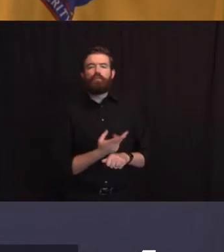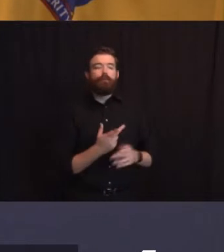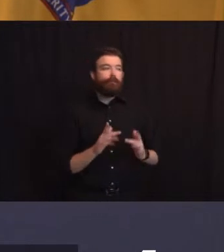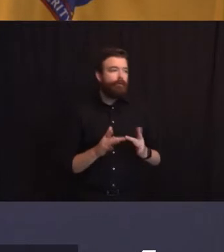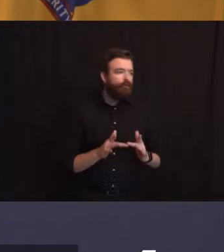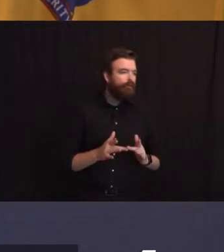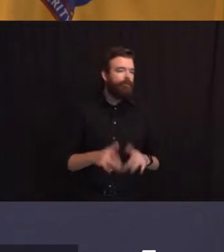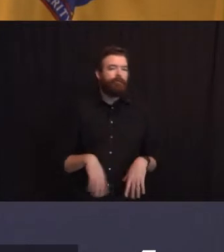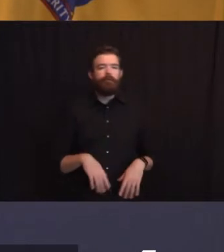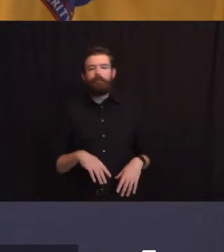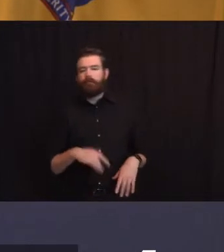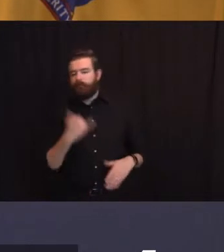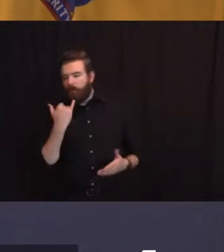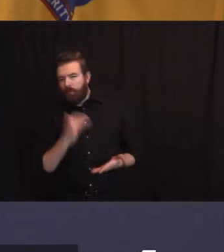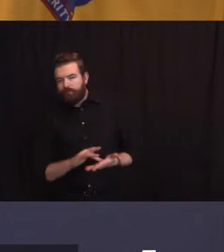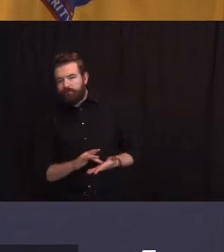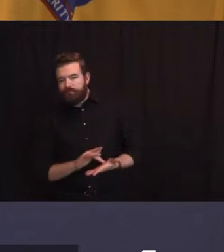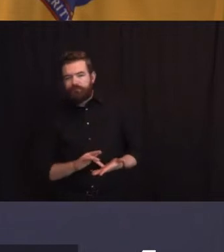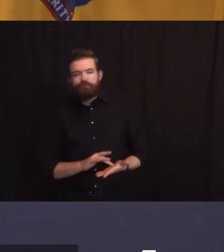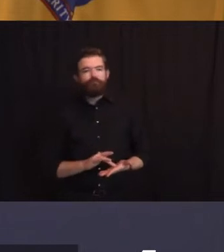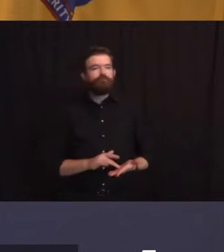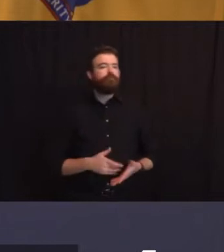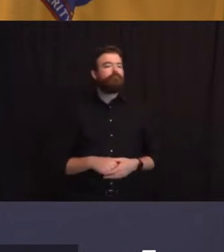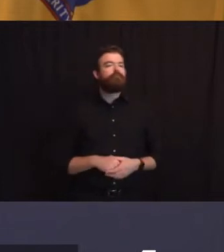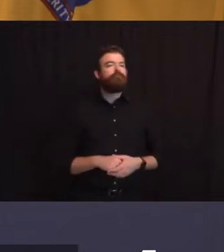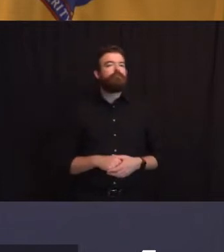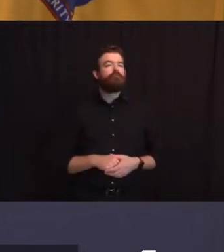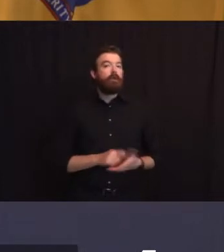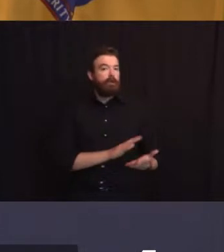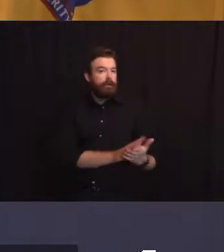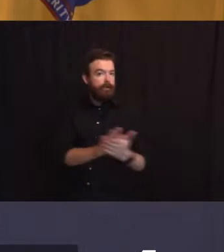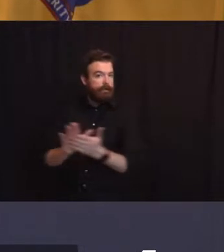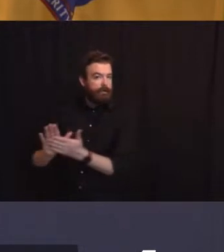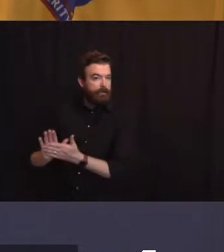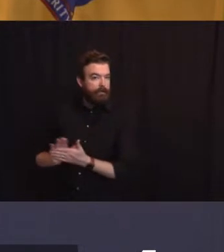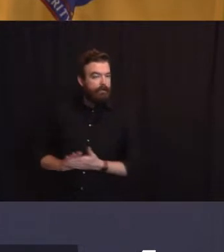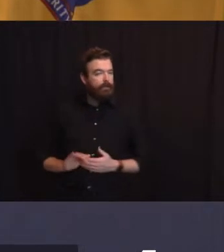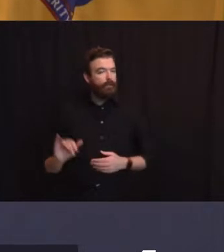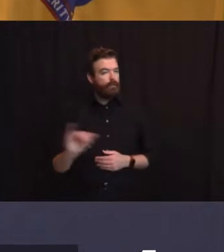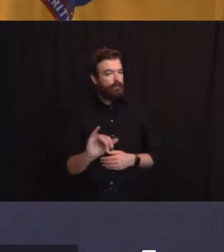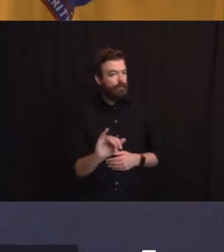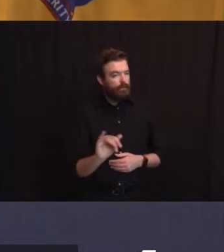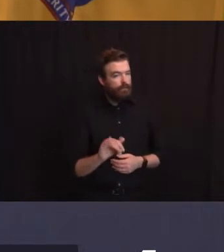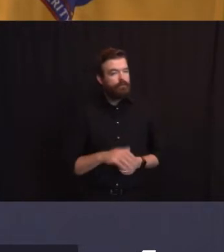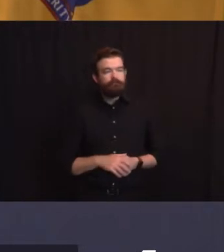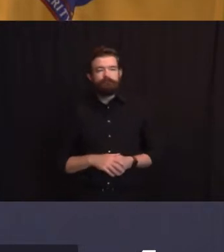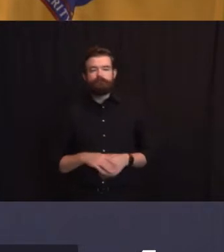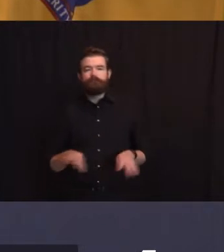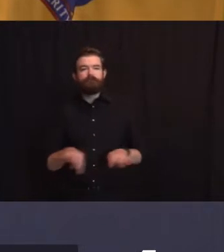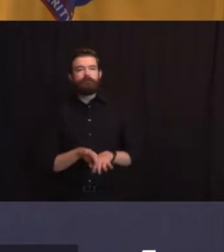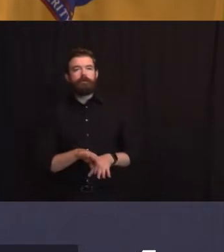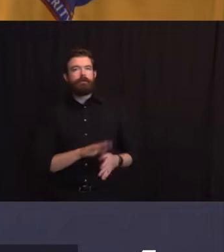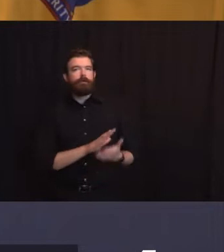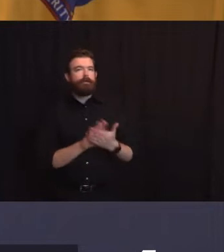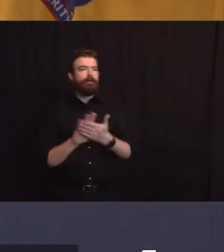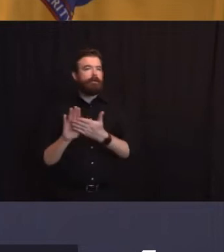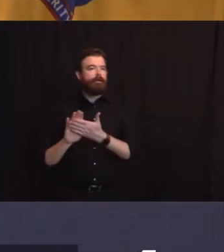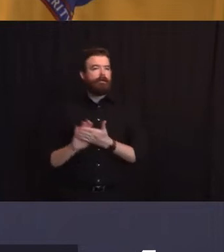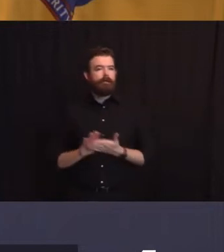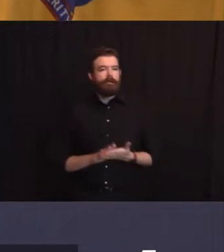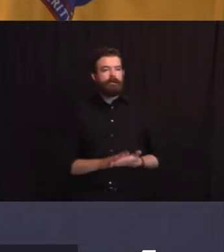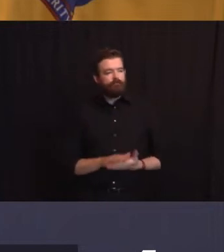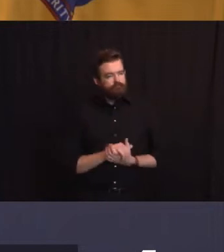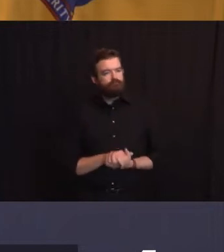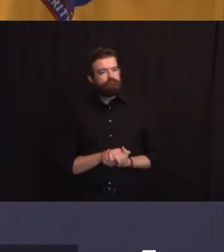been high during the pandemic, will remain high. So I feel good about what how they've used